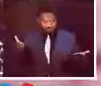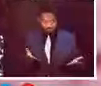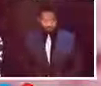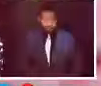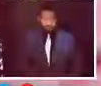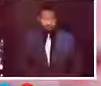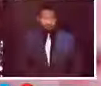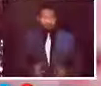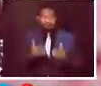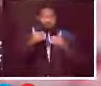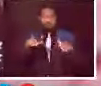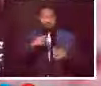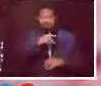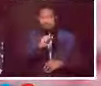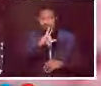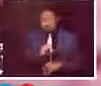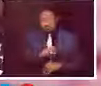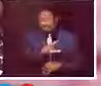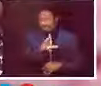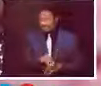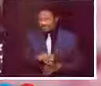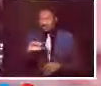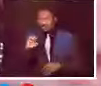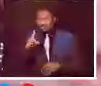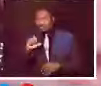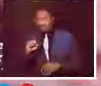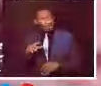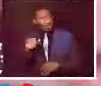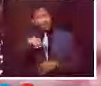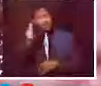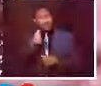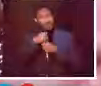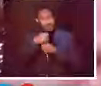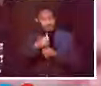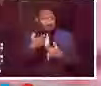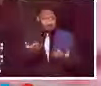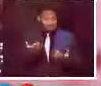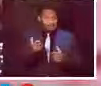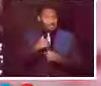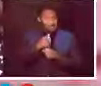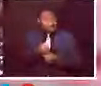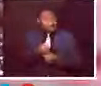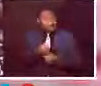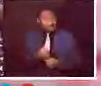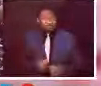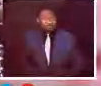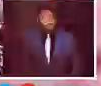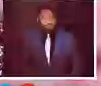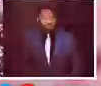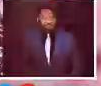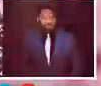cannot limit it to only Pan-Africa and ECOWAS. There are other delegations. We have other delegations. I would